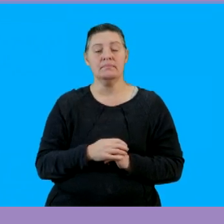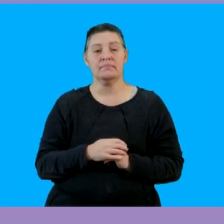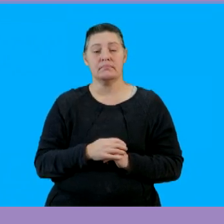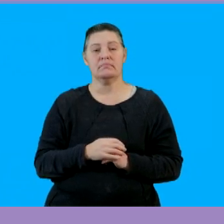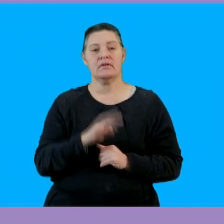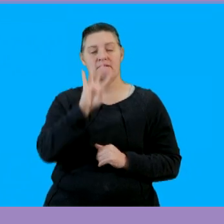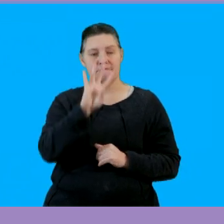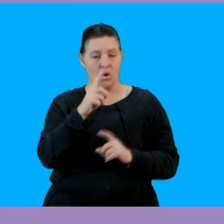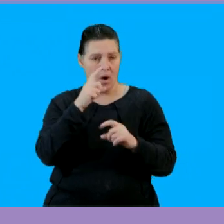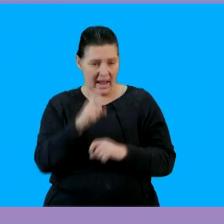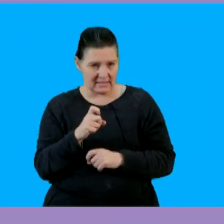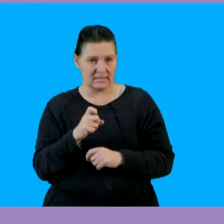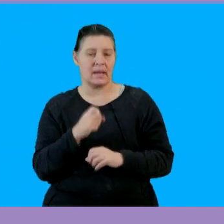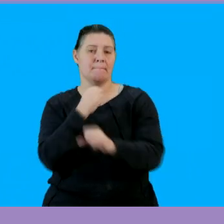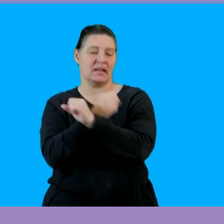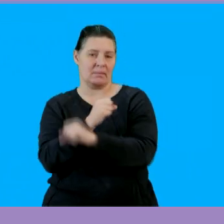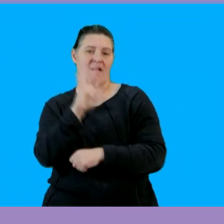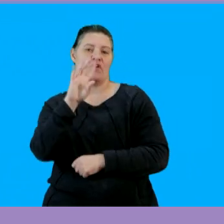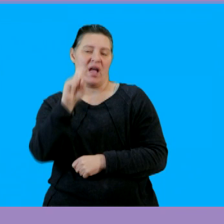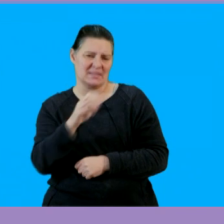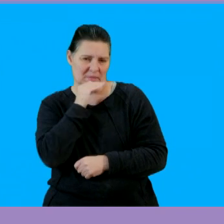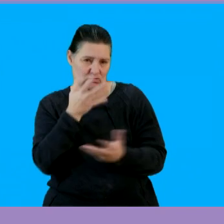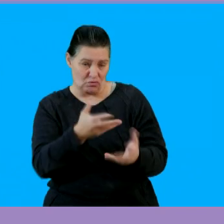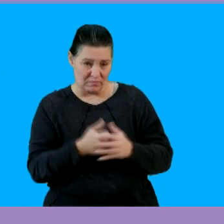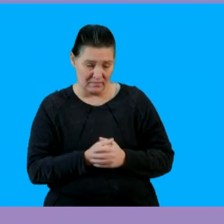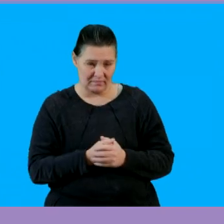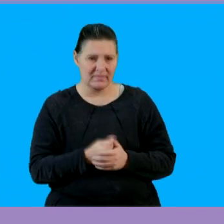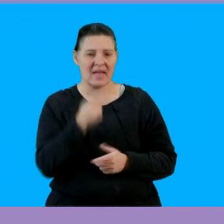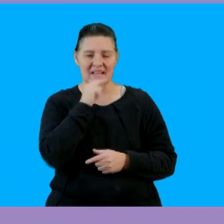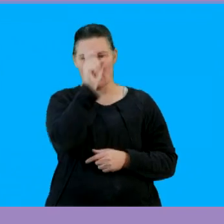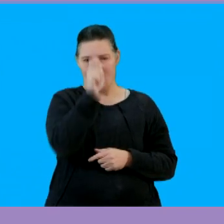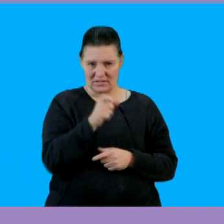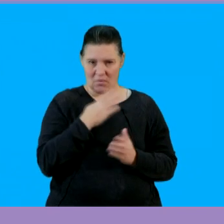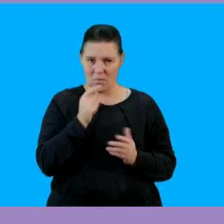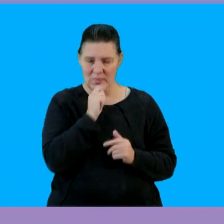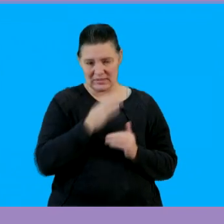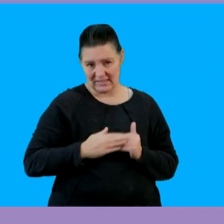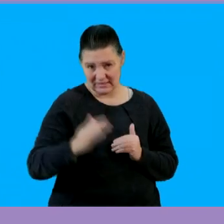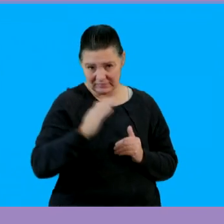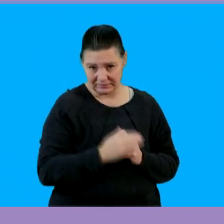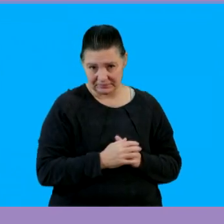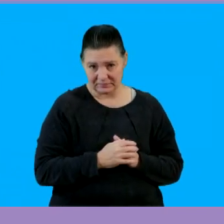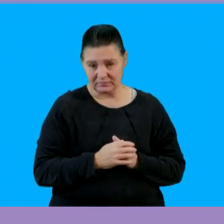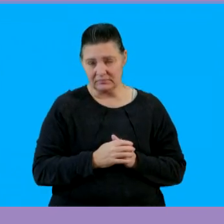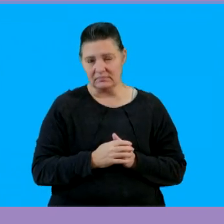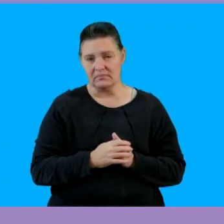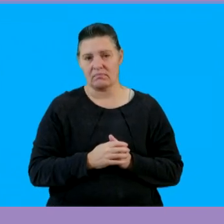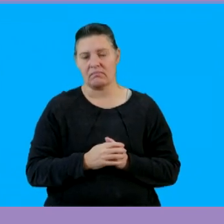4x multiplied by 4x. So those are the keywords that we were using throughout these